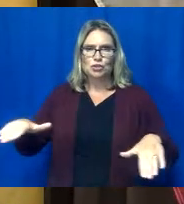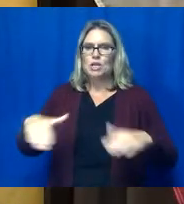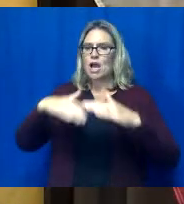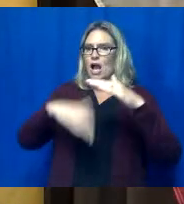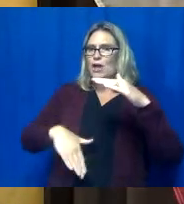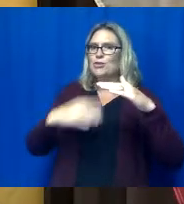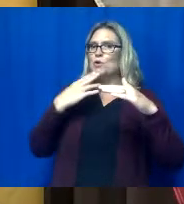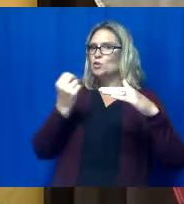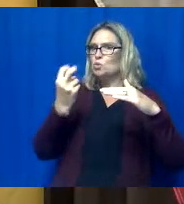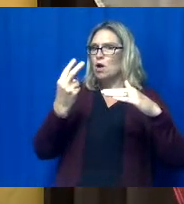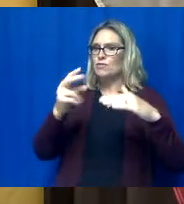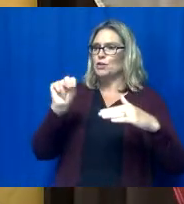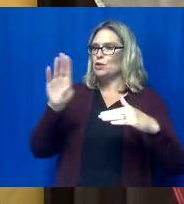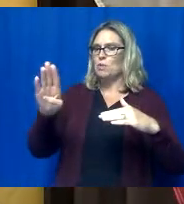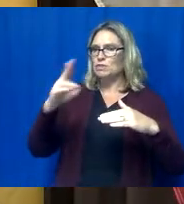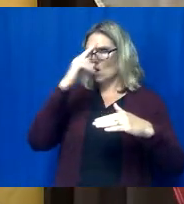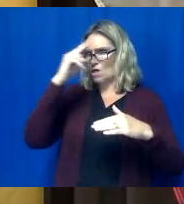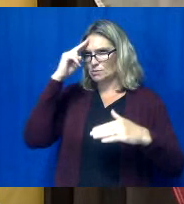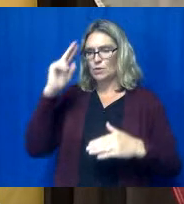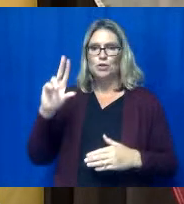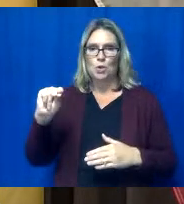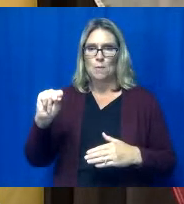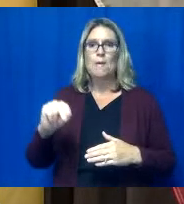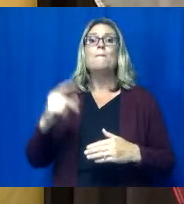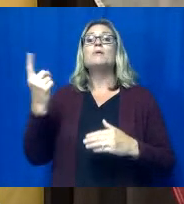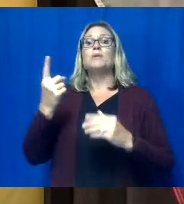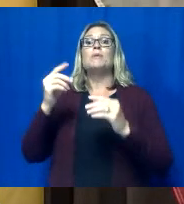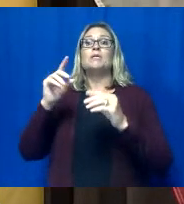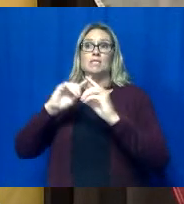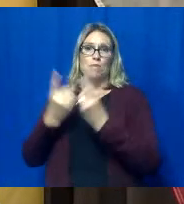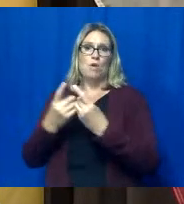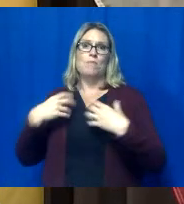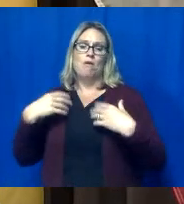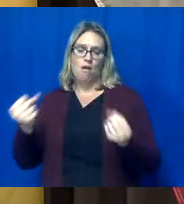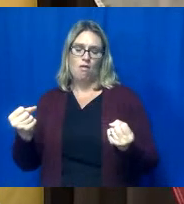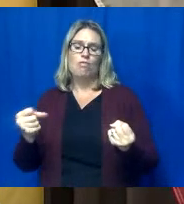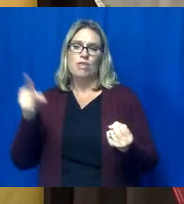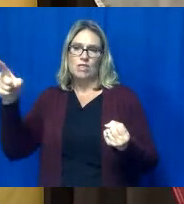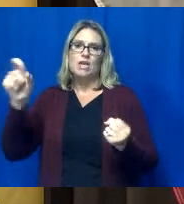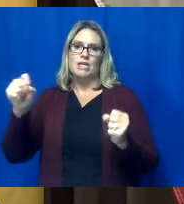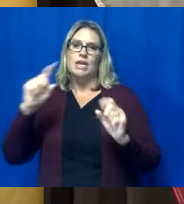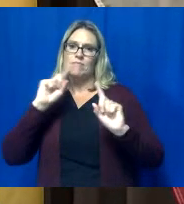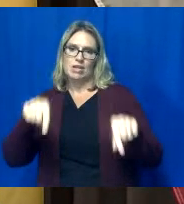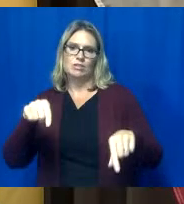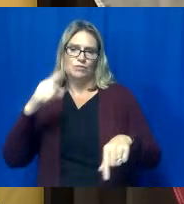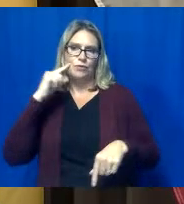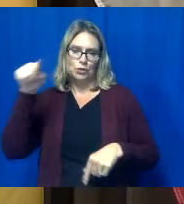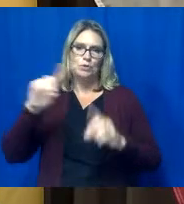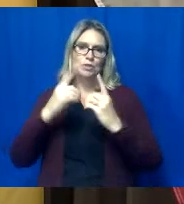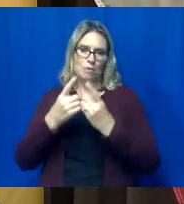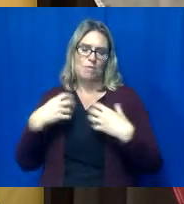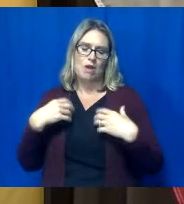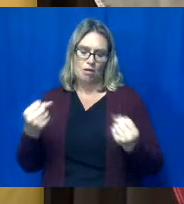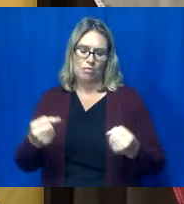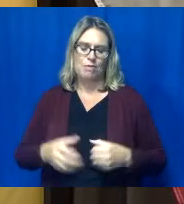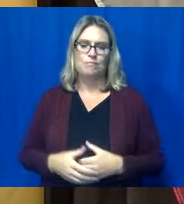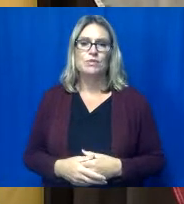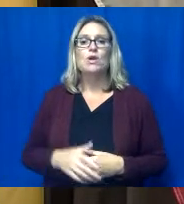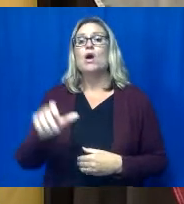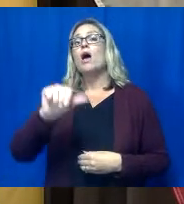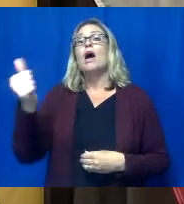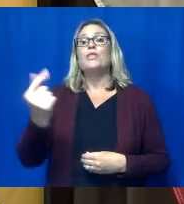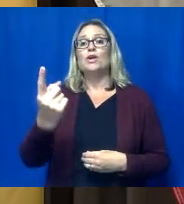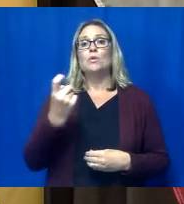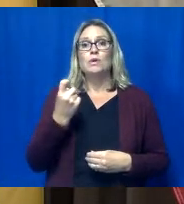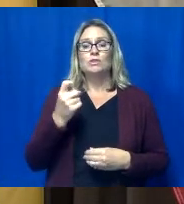New Brunswick, but someone in the Department of Health could probably verify that for you. Your other questions about